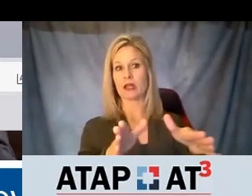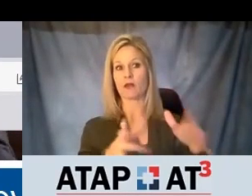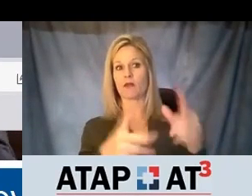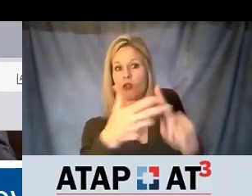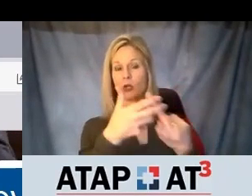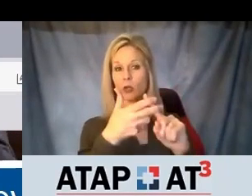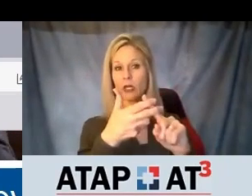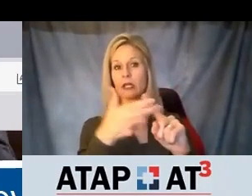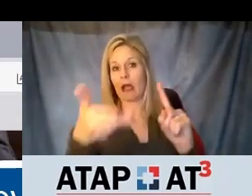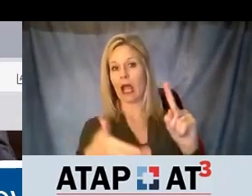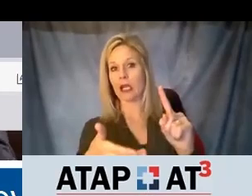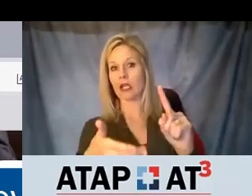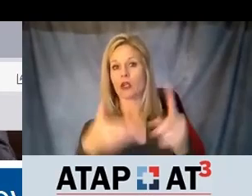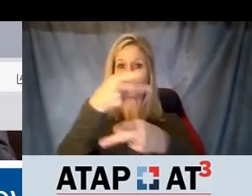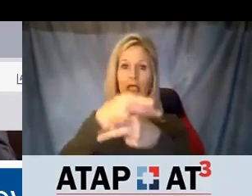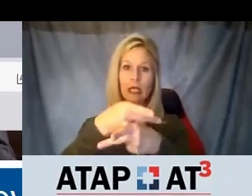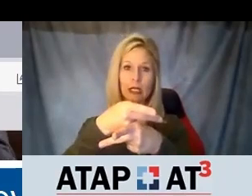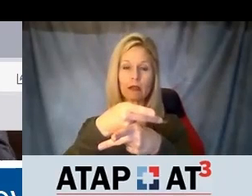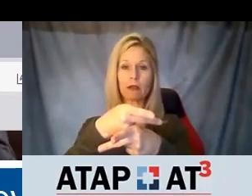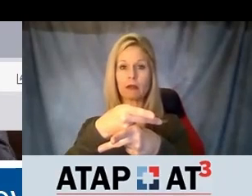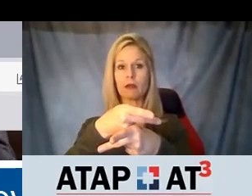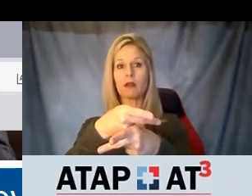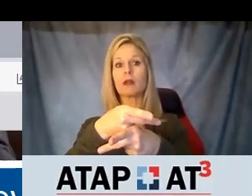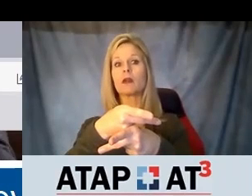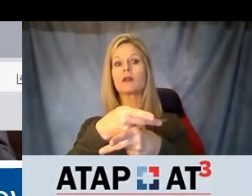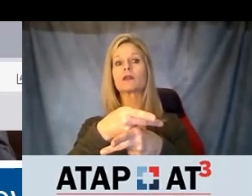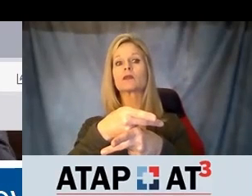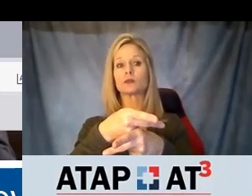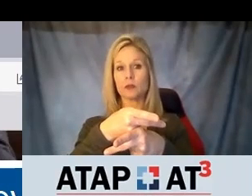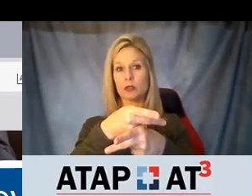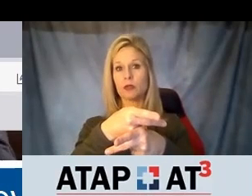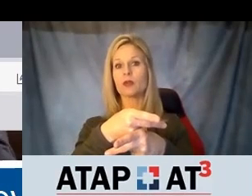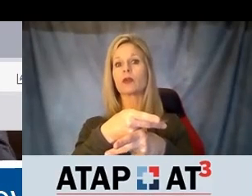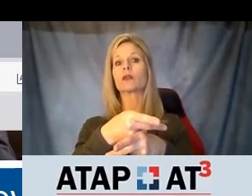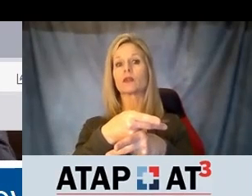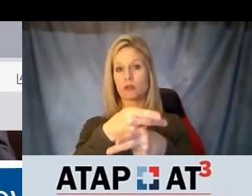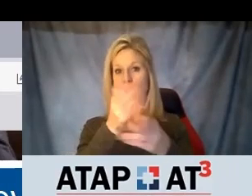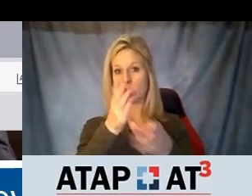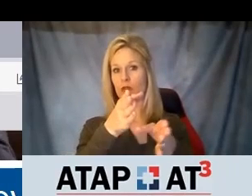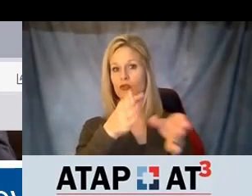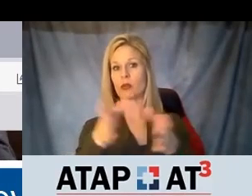recruiting, hiring, retaining. It has strategies for disability inclusion,